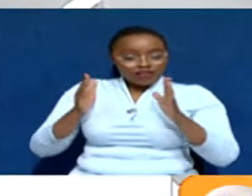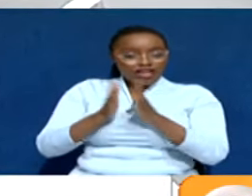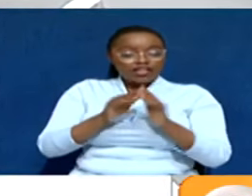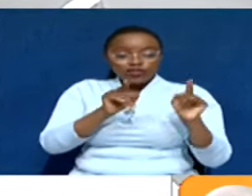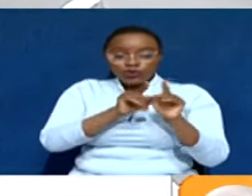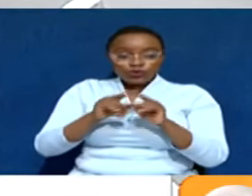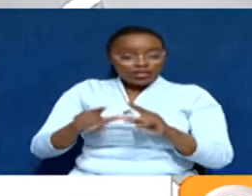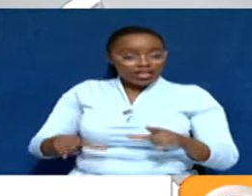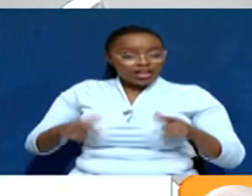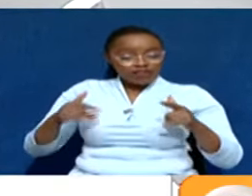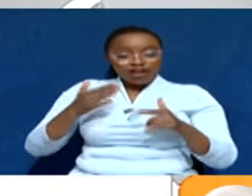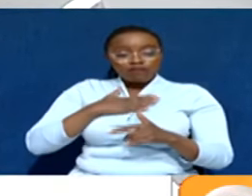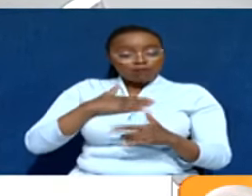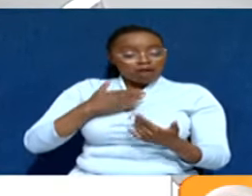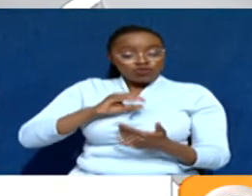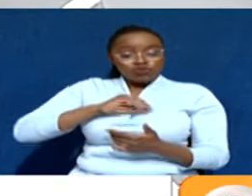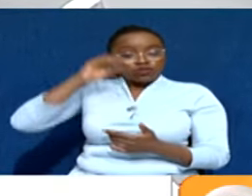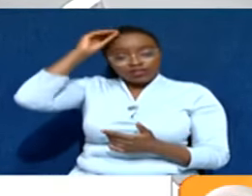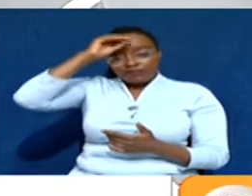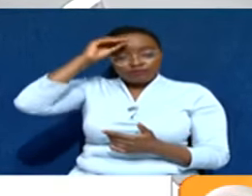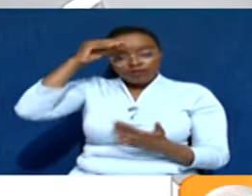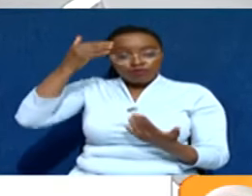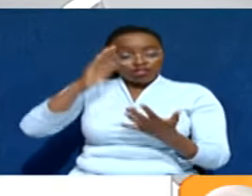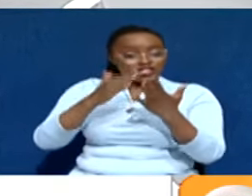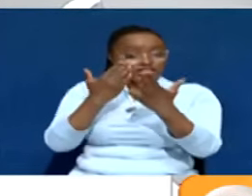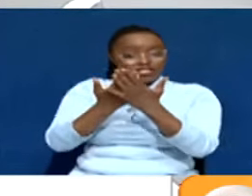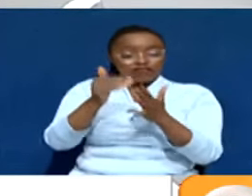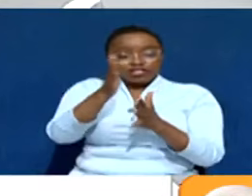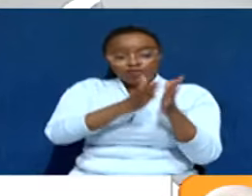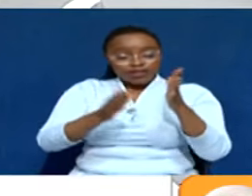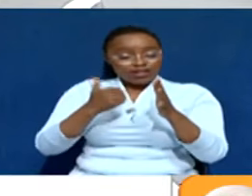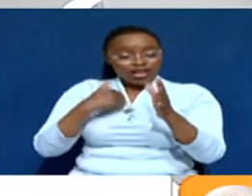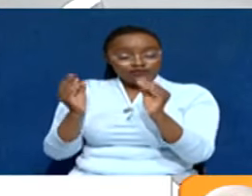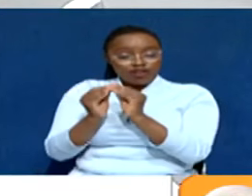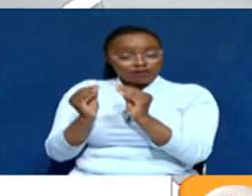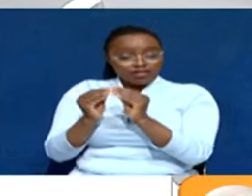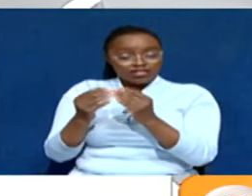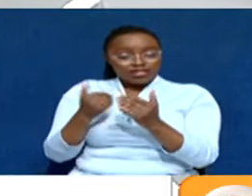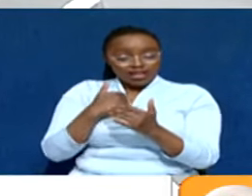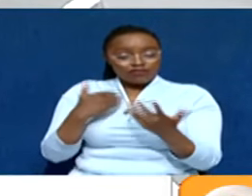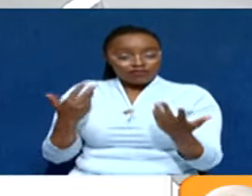through life. So, you know, that's my little suggestion to you. Just organize and, you know, meet them.